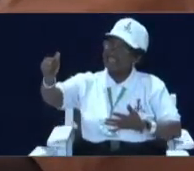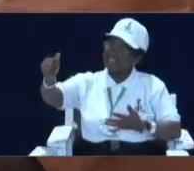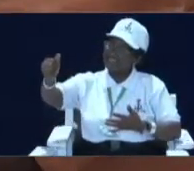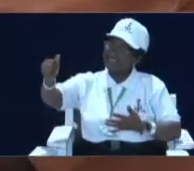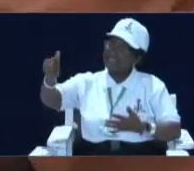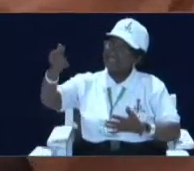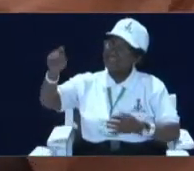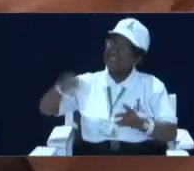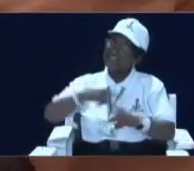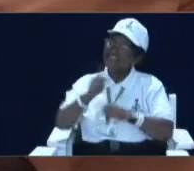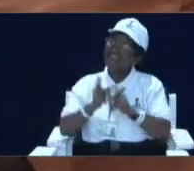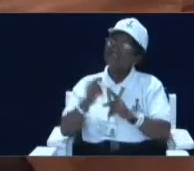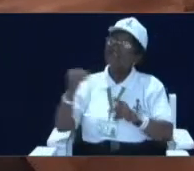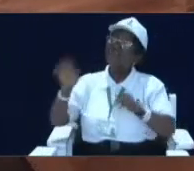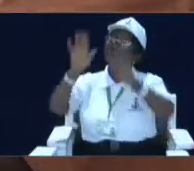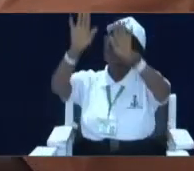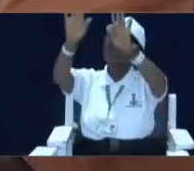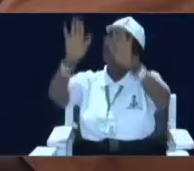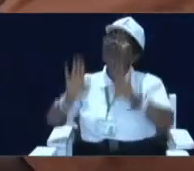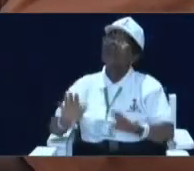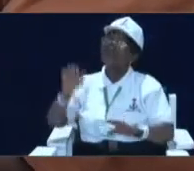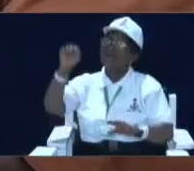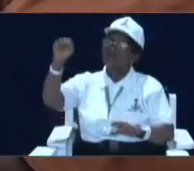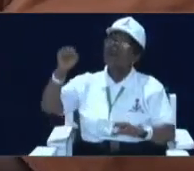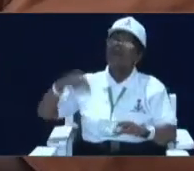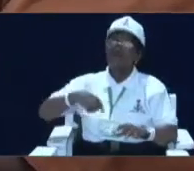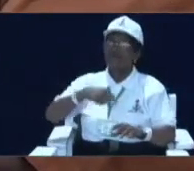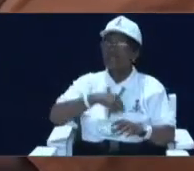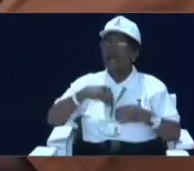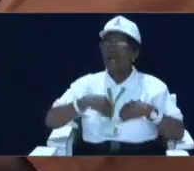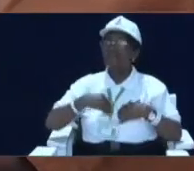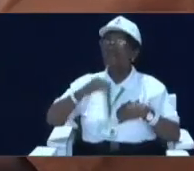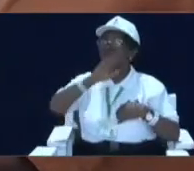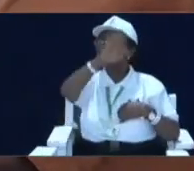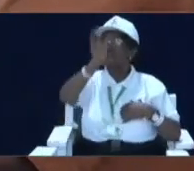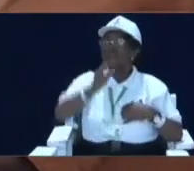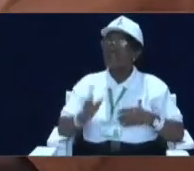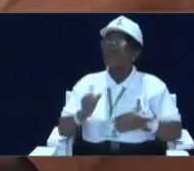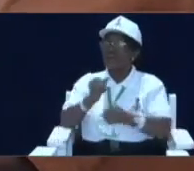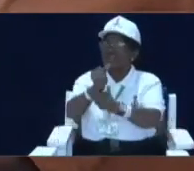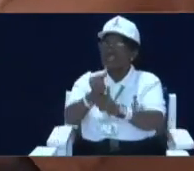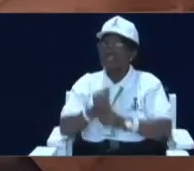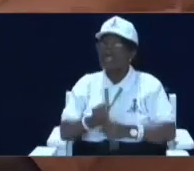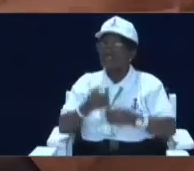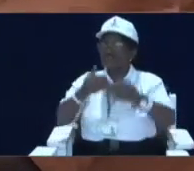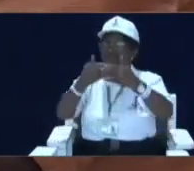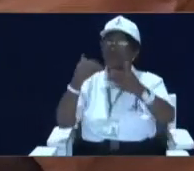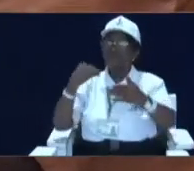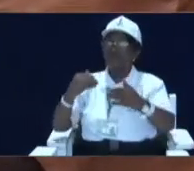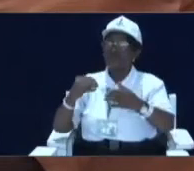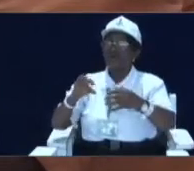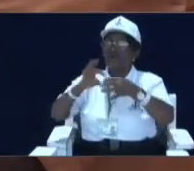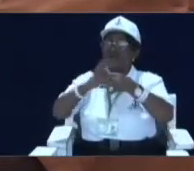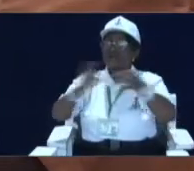The kind of miracles we have never received before, release to us